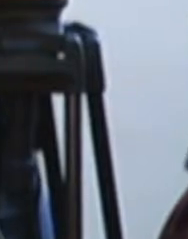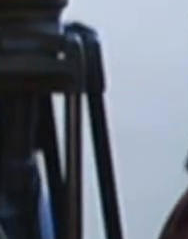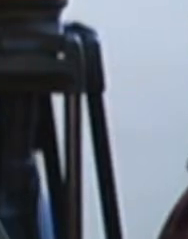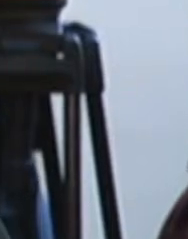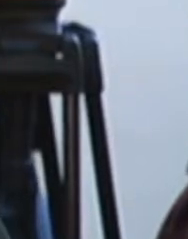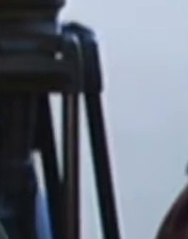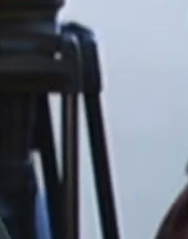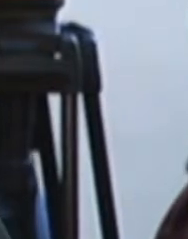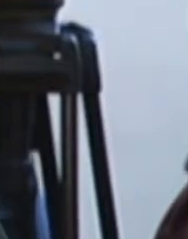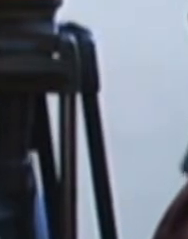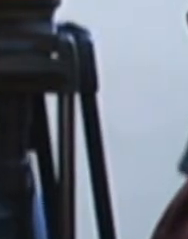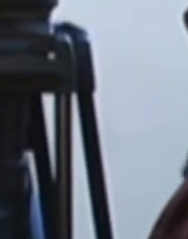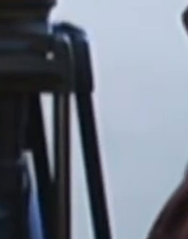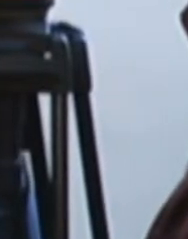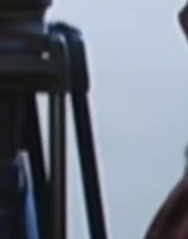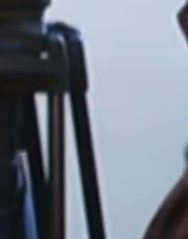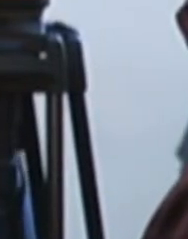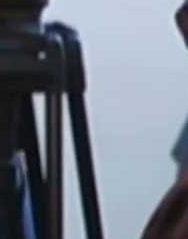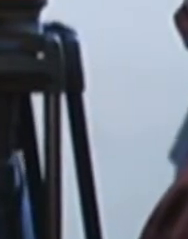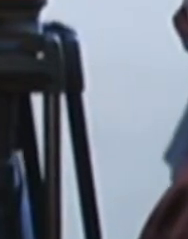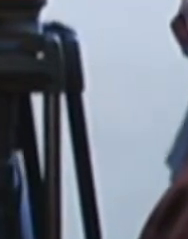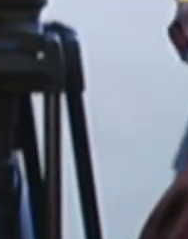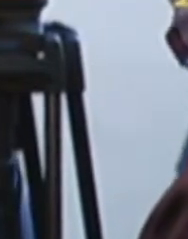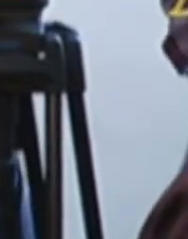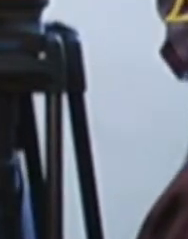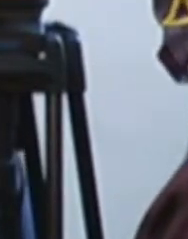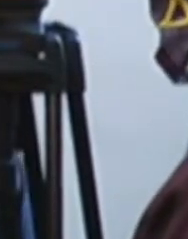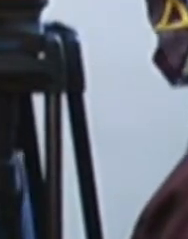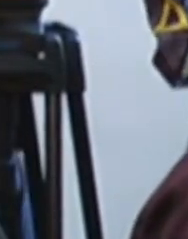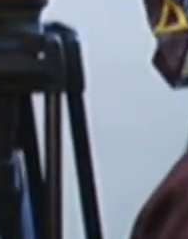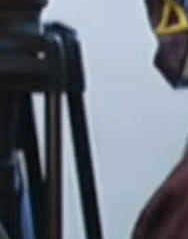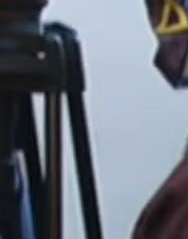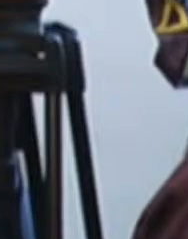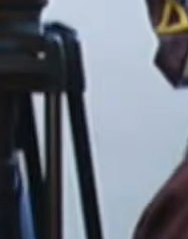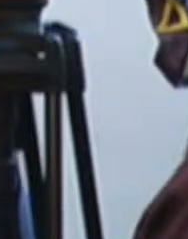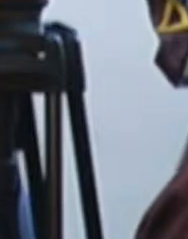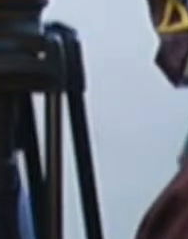infrastructure of a national community. Surely that